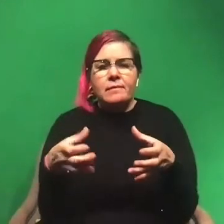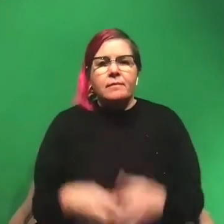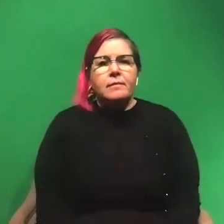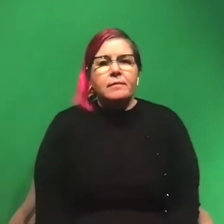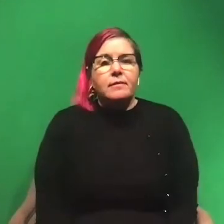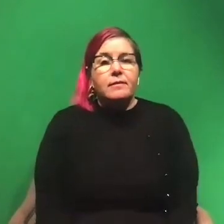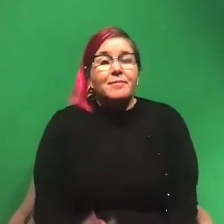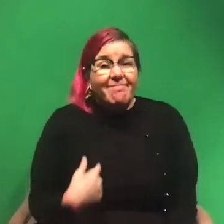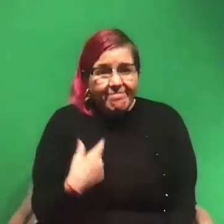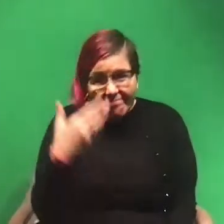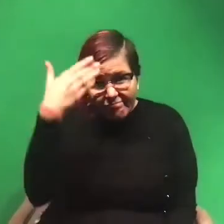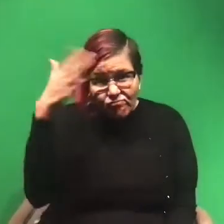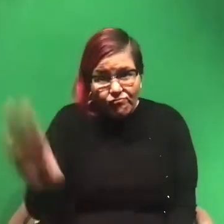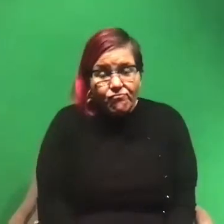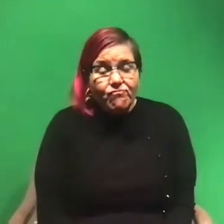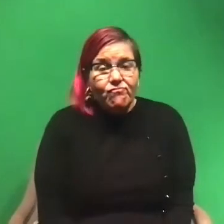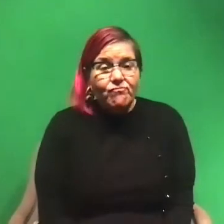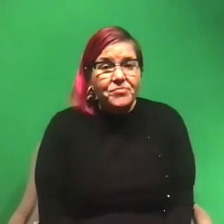but I don't know.